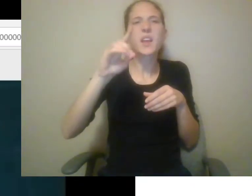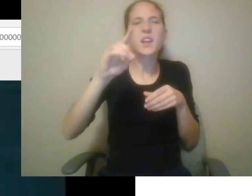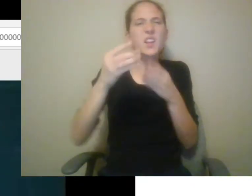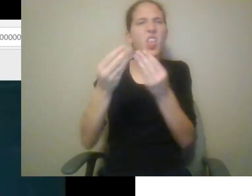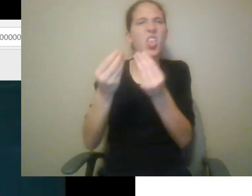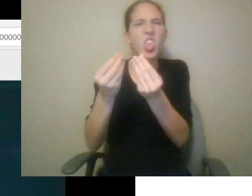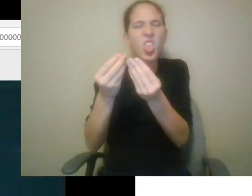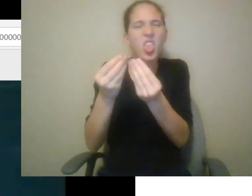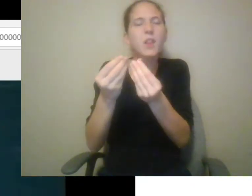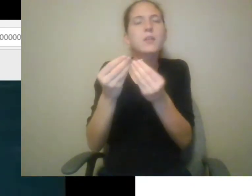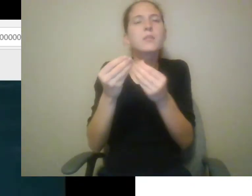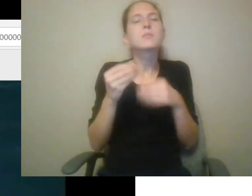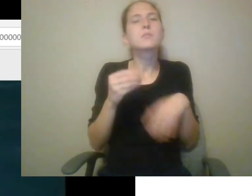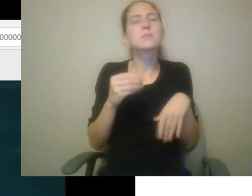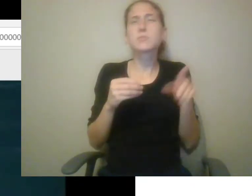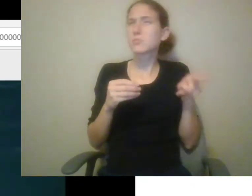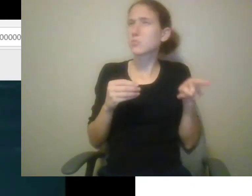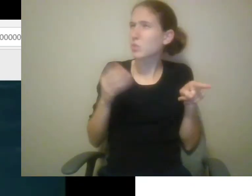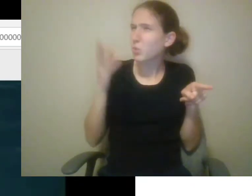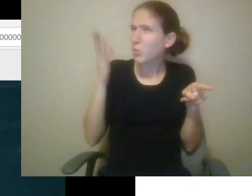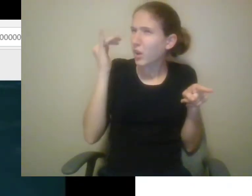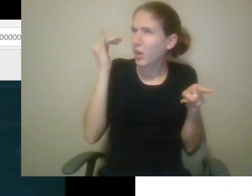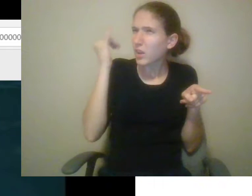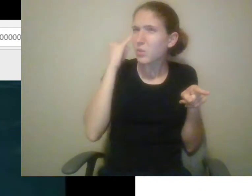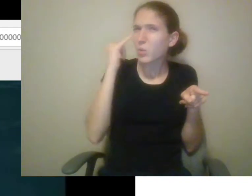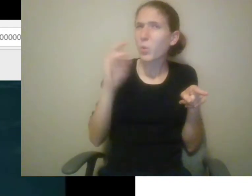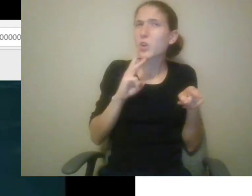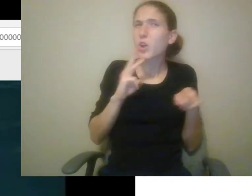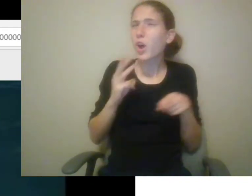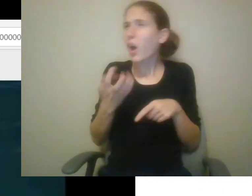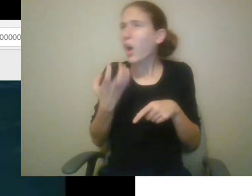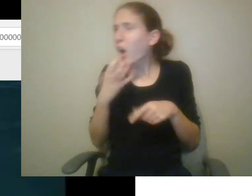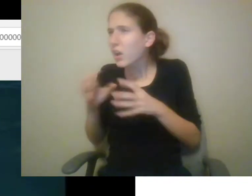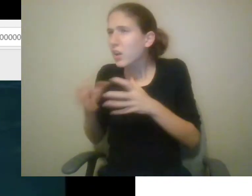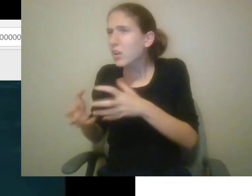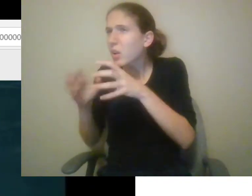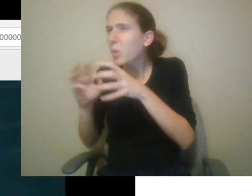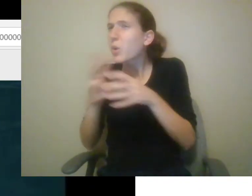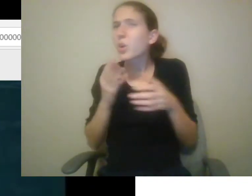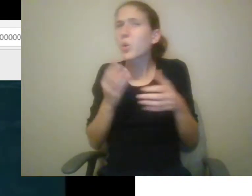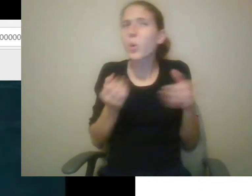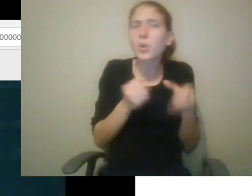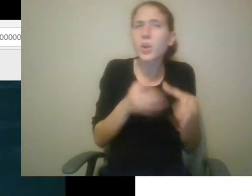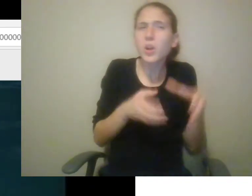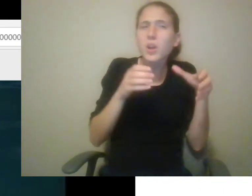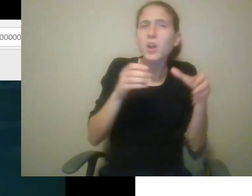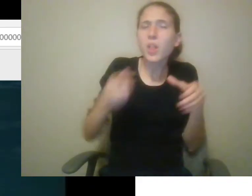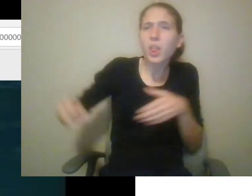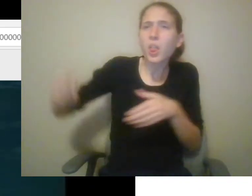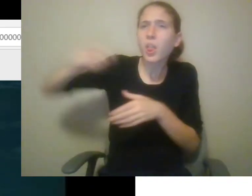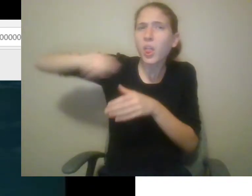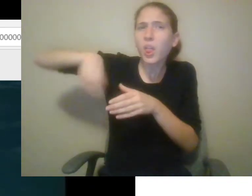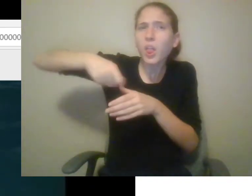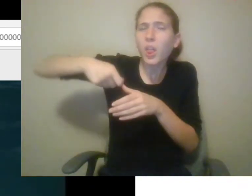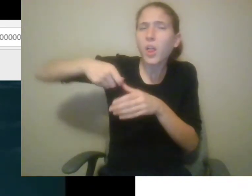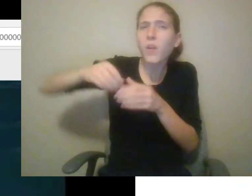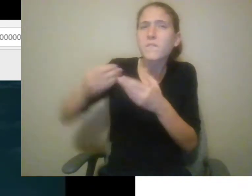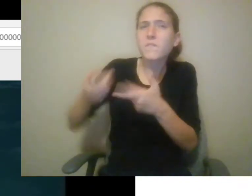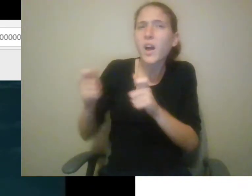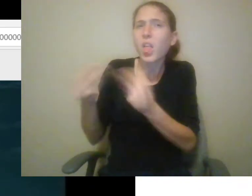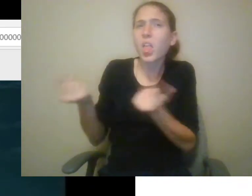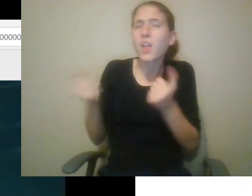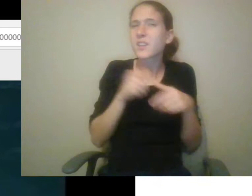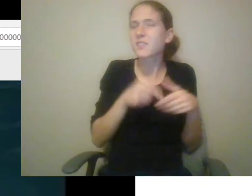it in cold water? Because hot water can dissolve things faster. All right, that's the difference. See, that's why I chose a liquid and a